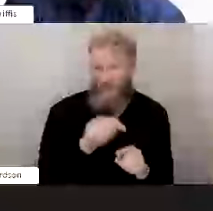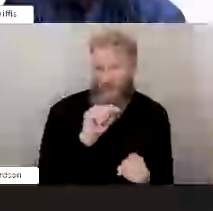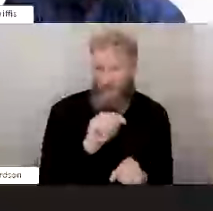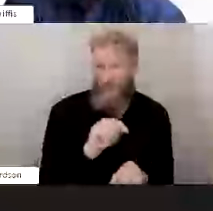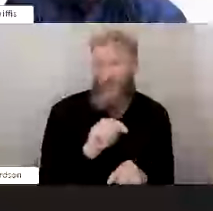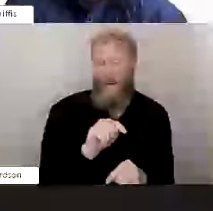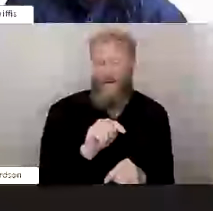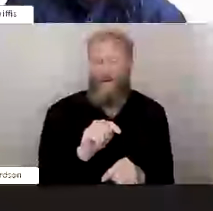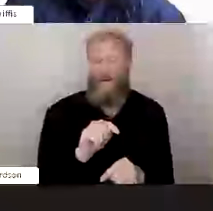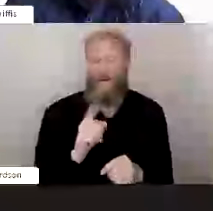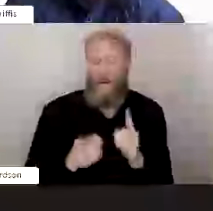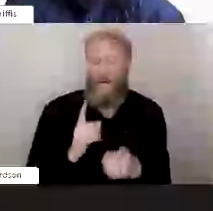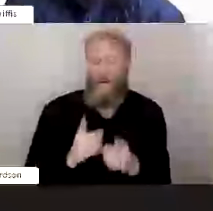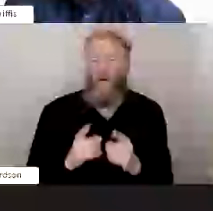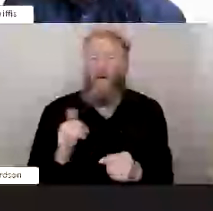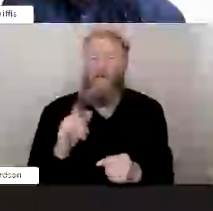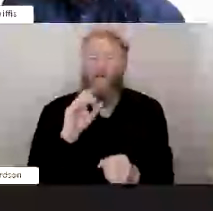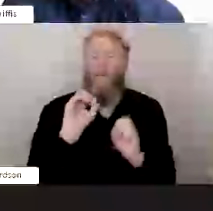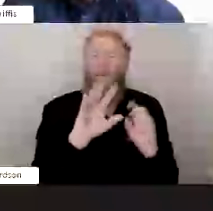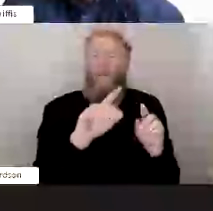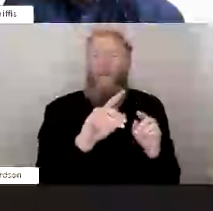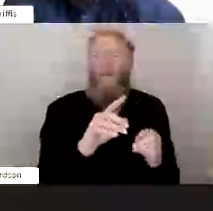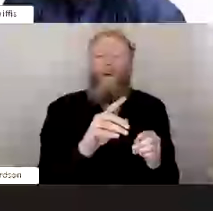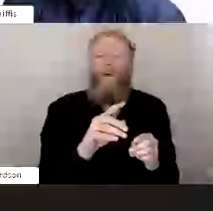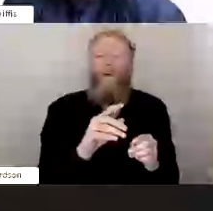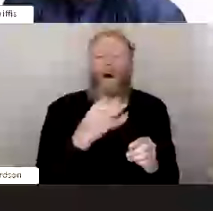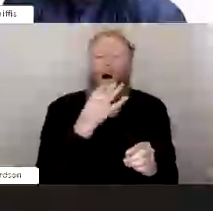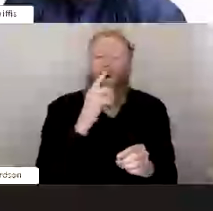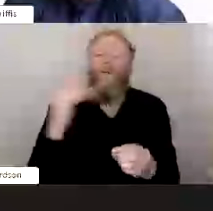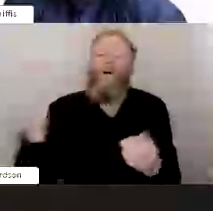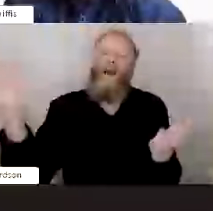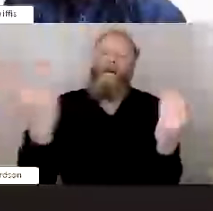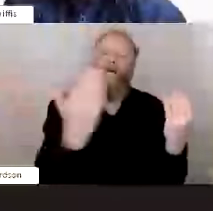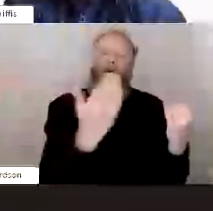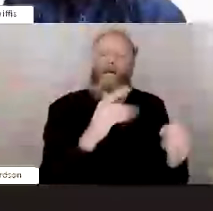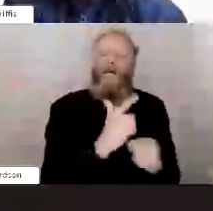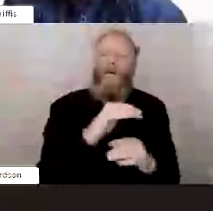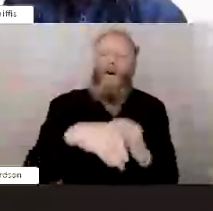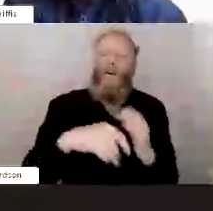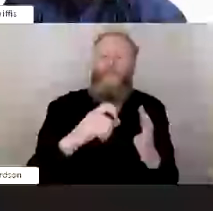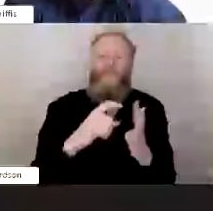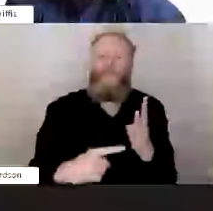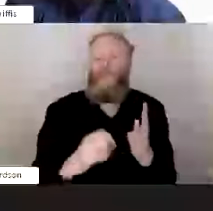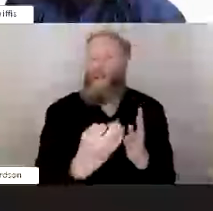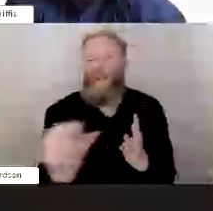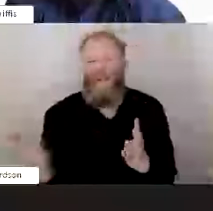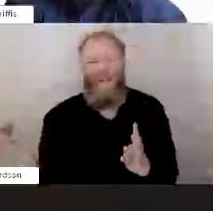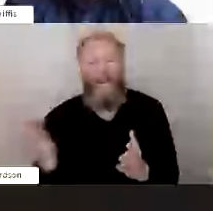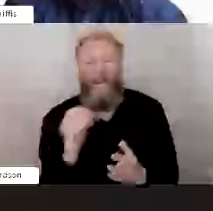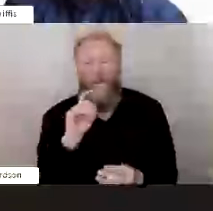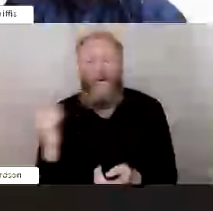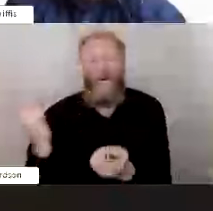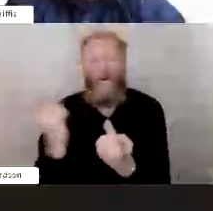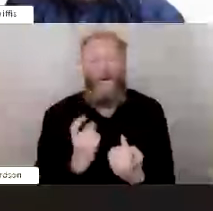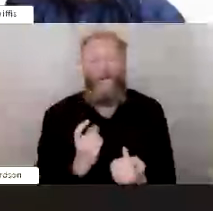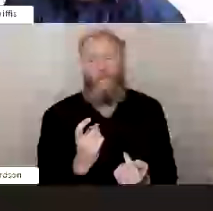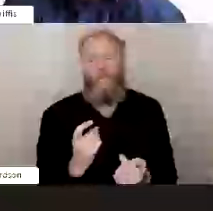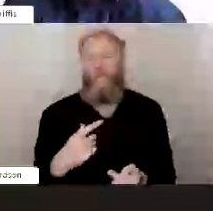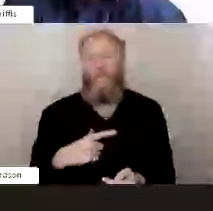about disability, and no one will show up because there can be all sorts of factors. And we would all know this already. Doesn't just relate to